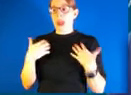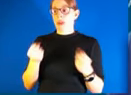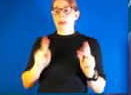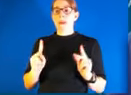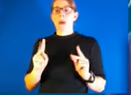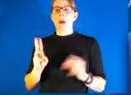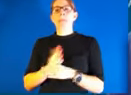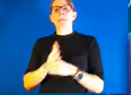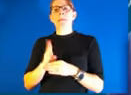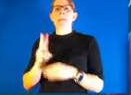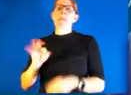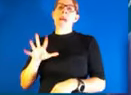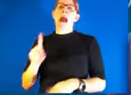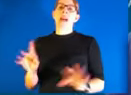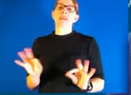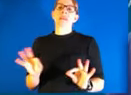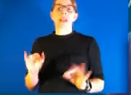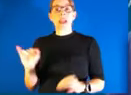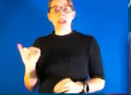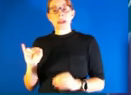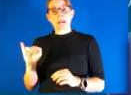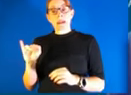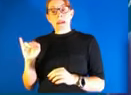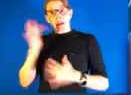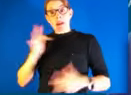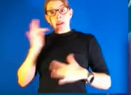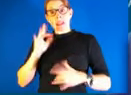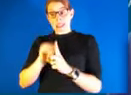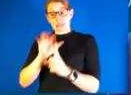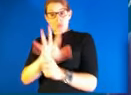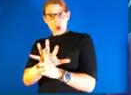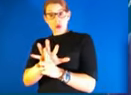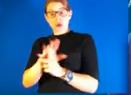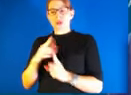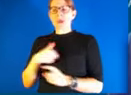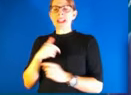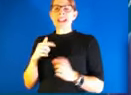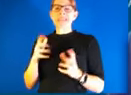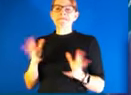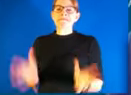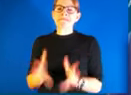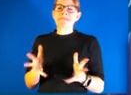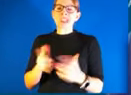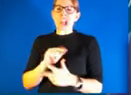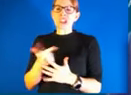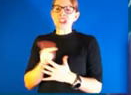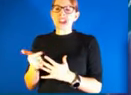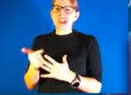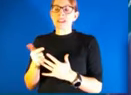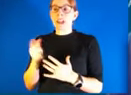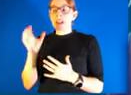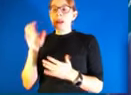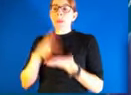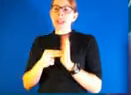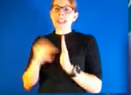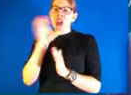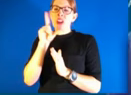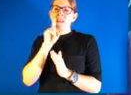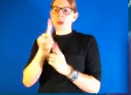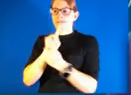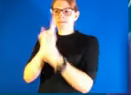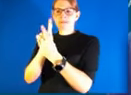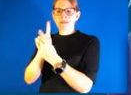illness, exposures, those types of things, we encourage alternative means. Seek out your primary care doctor, urgent